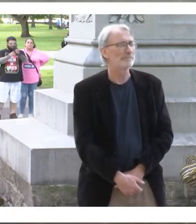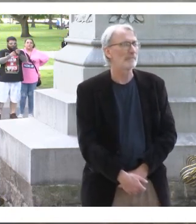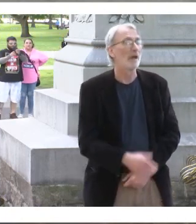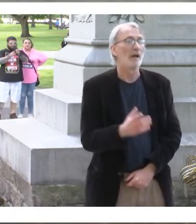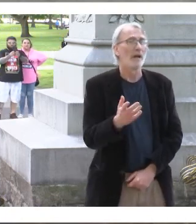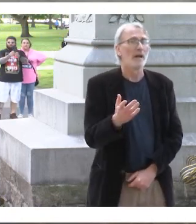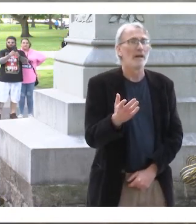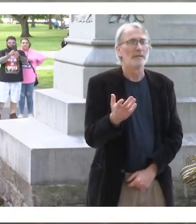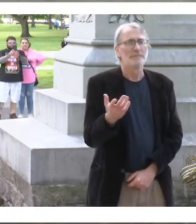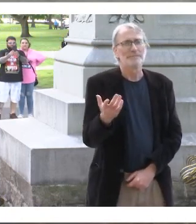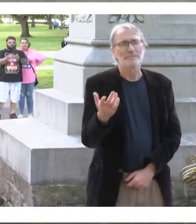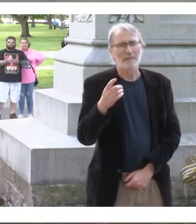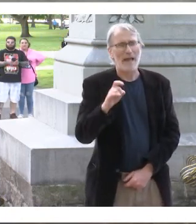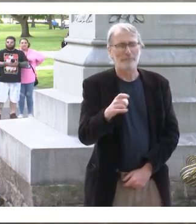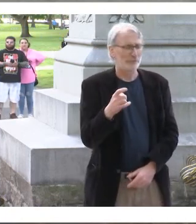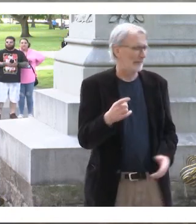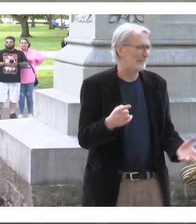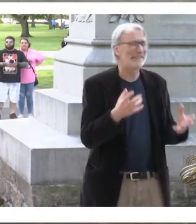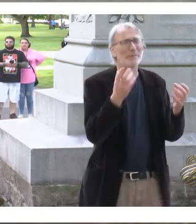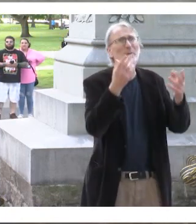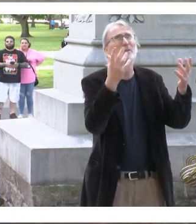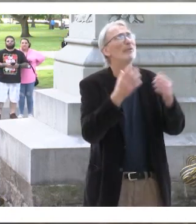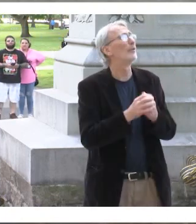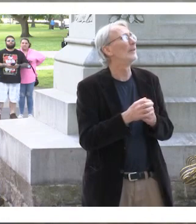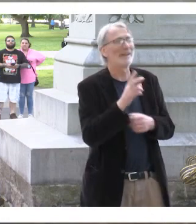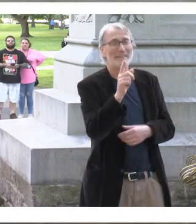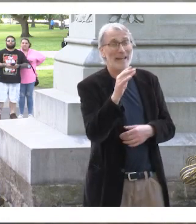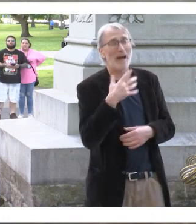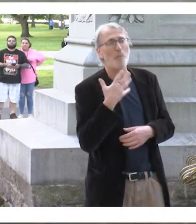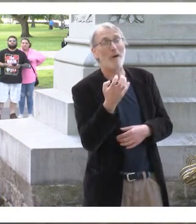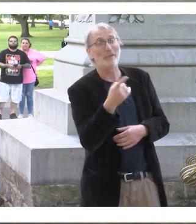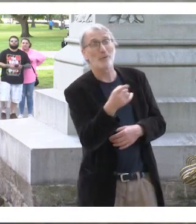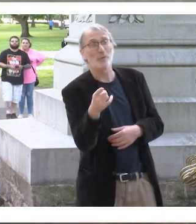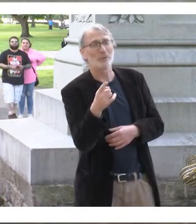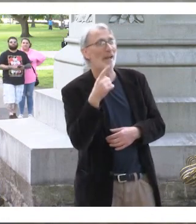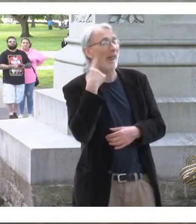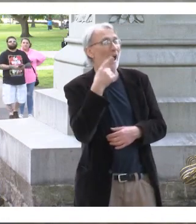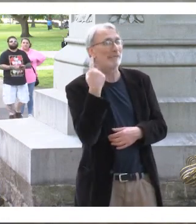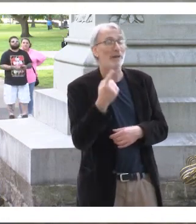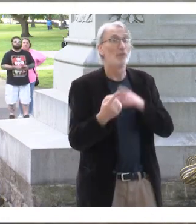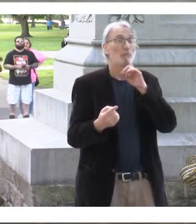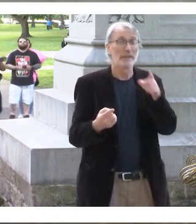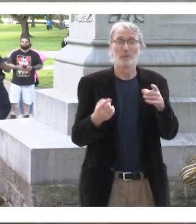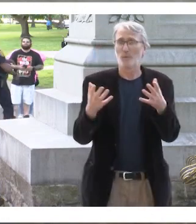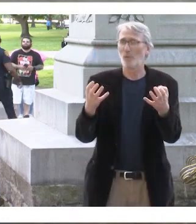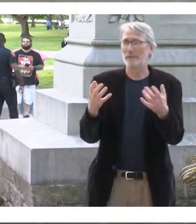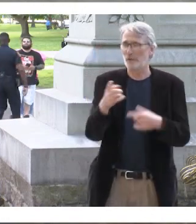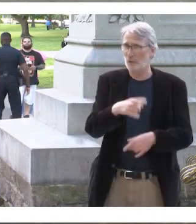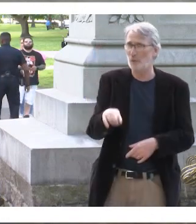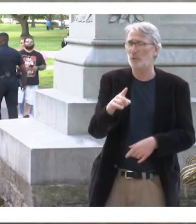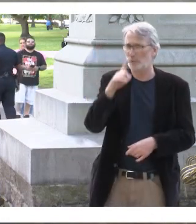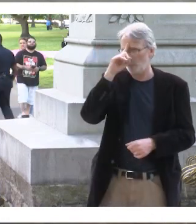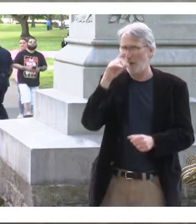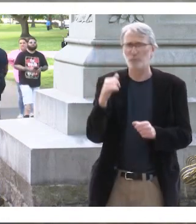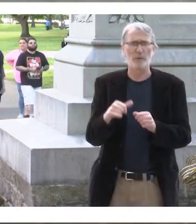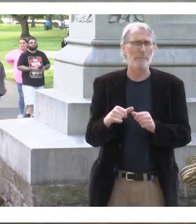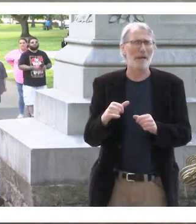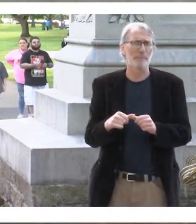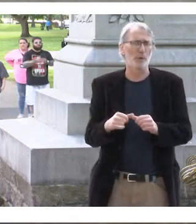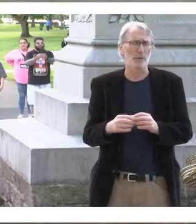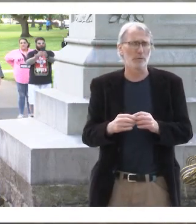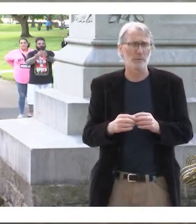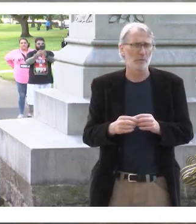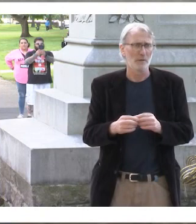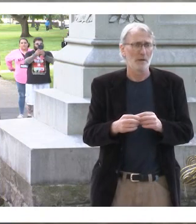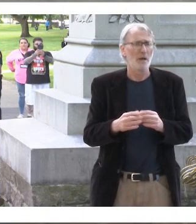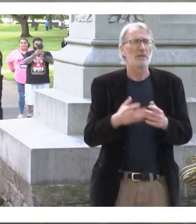you got to have fun with this type of stuff because it's just such a beautiful day, and I want people laughing, because what we really want is for people to remember that whether or not they